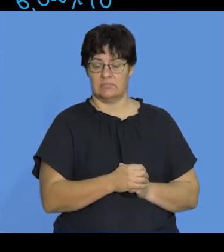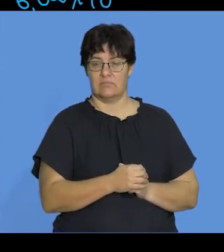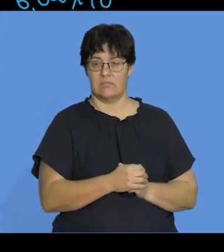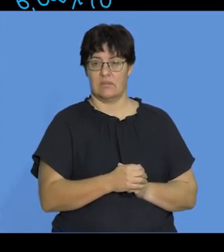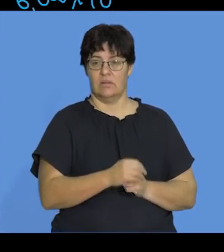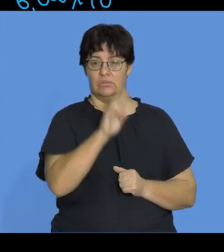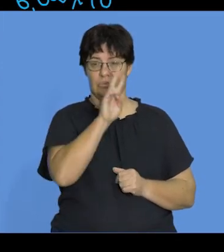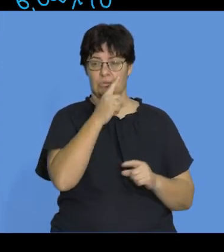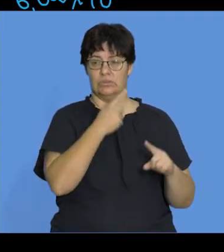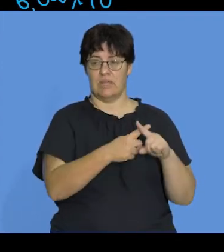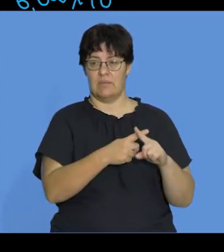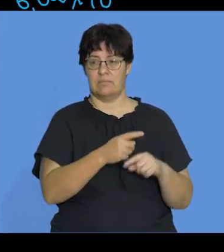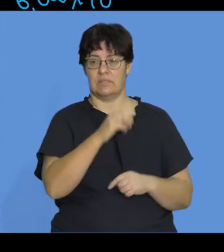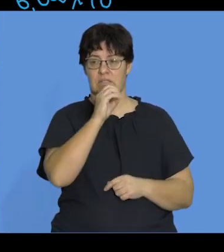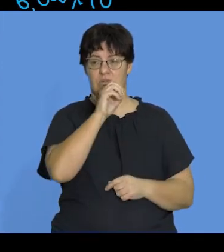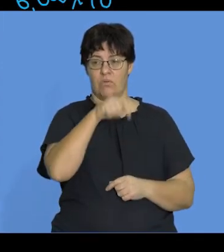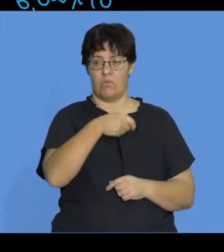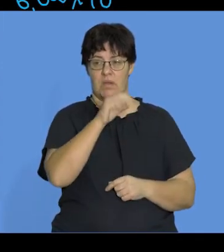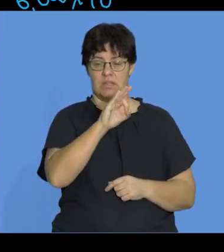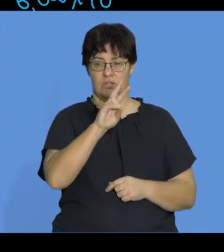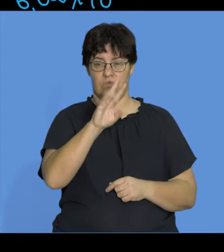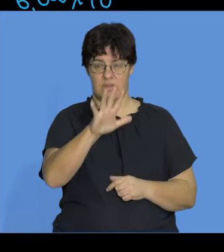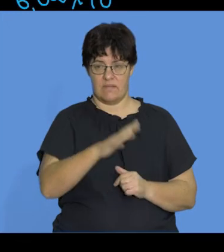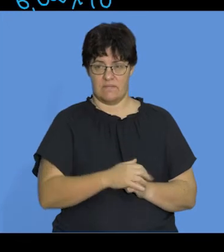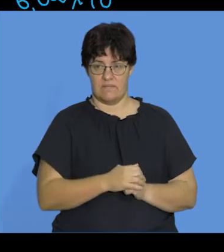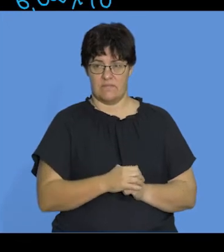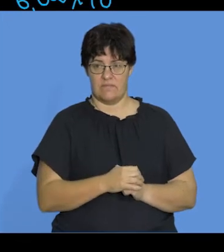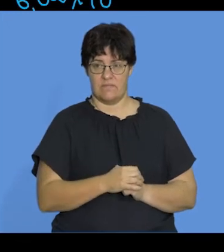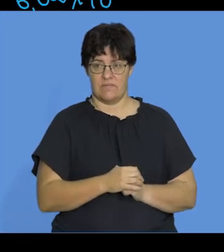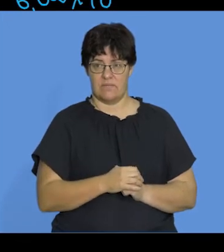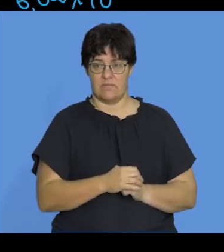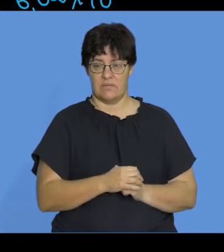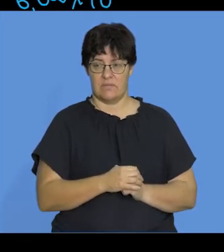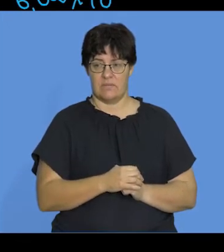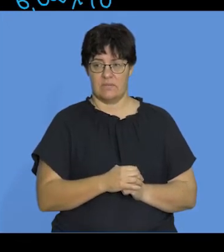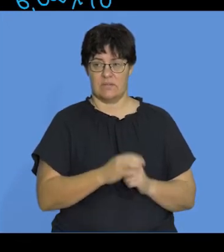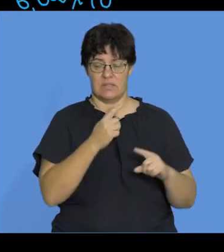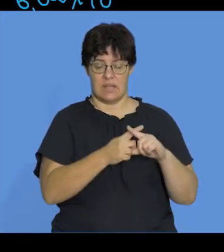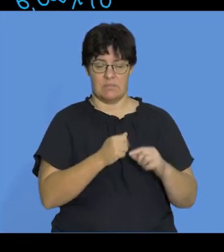means it's 2 multiplied by 0.325, okay?